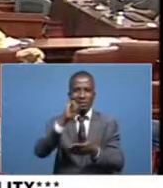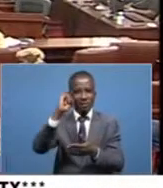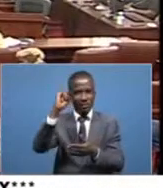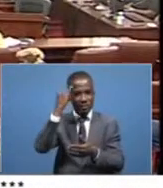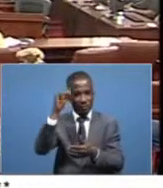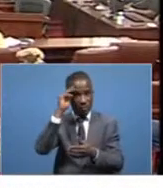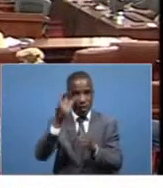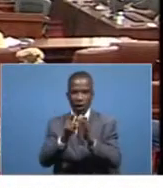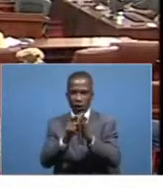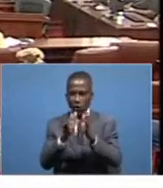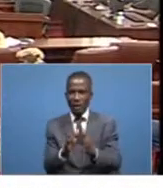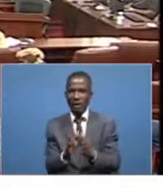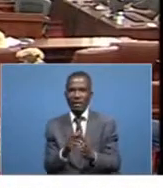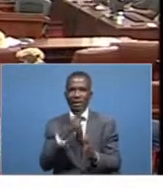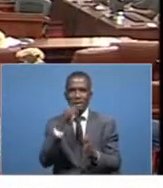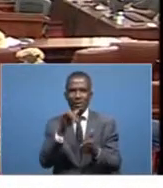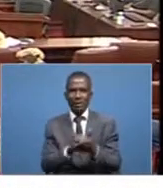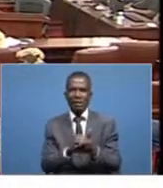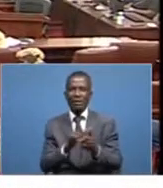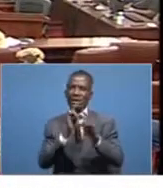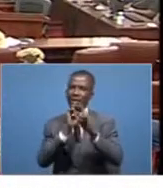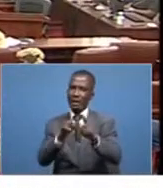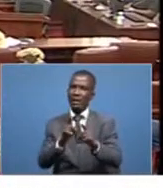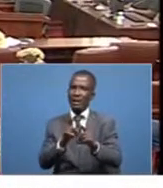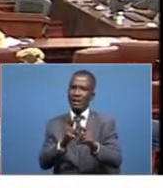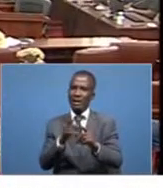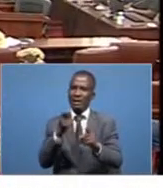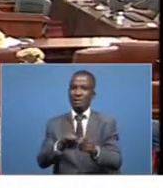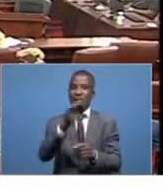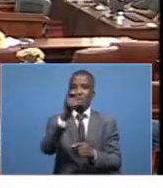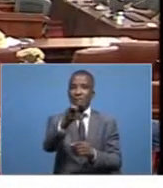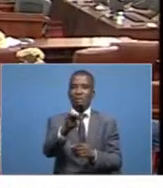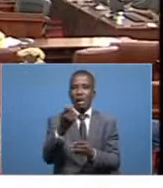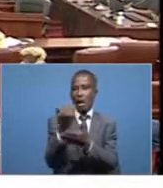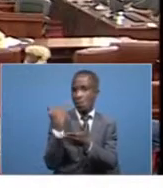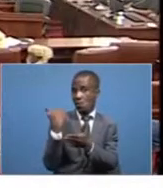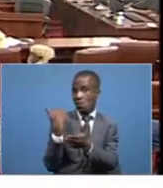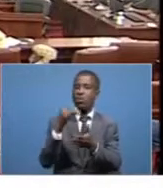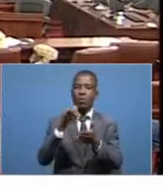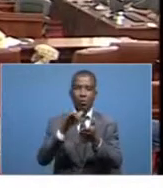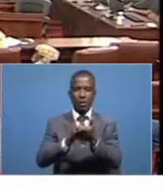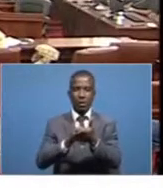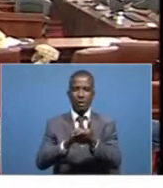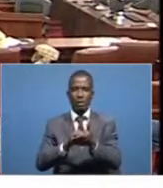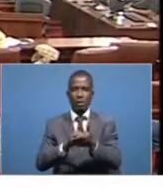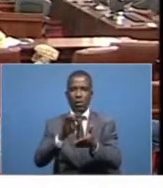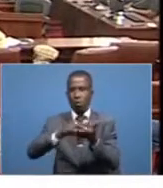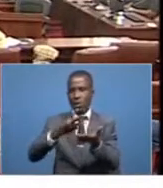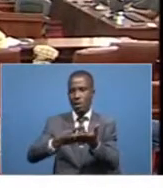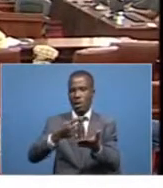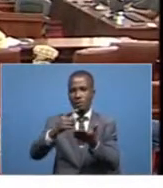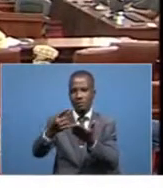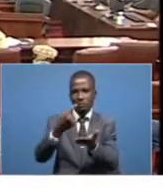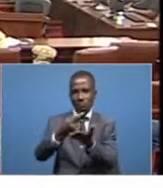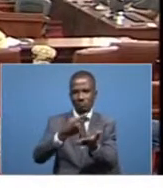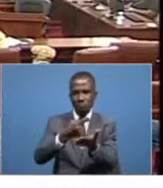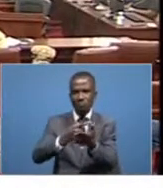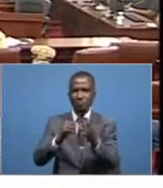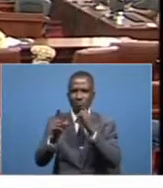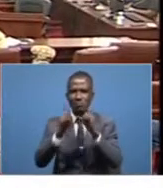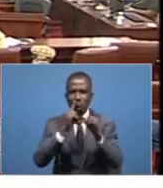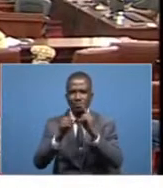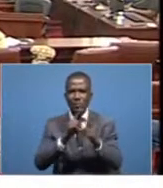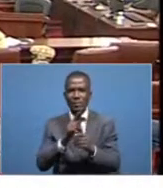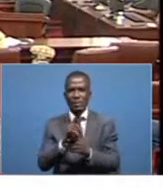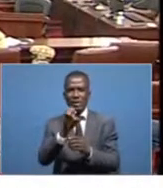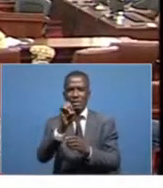that when, as in this case, an answer to the petition was filed at the pleading stage and witness statement filed, the respondents had